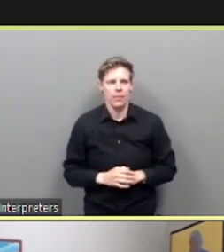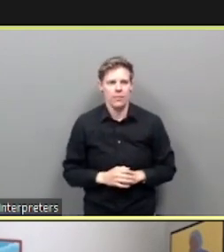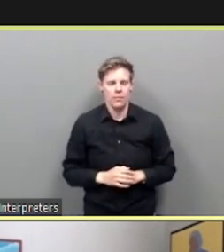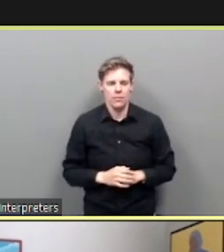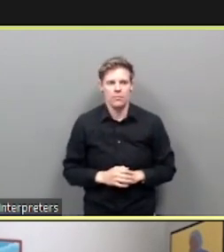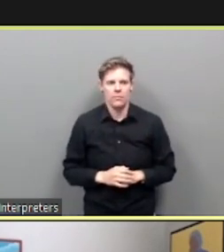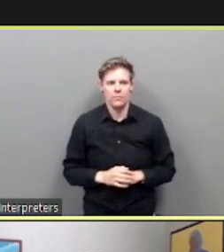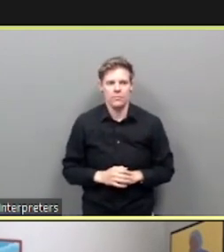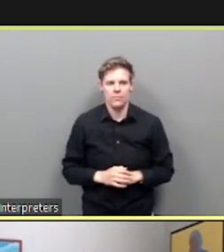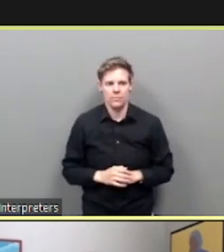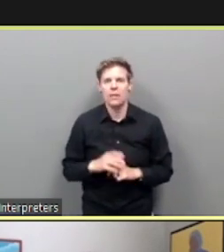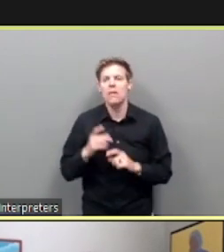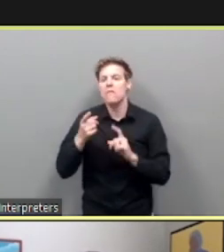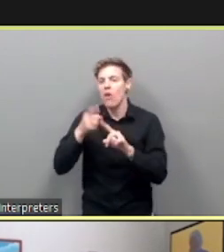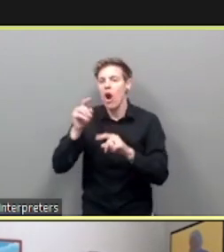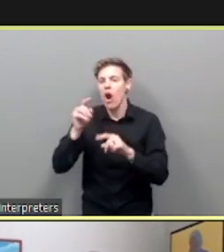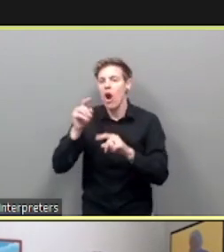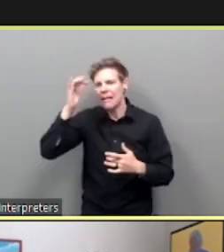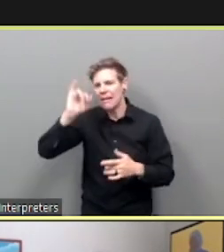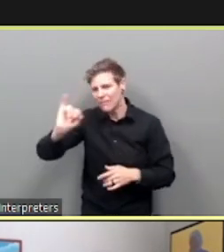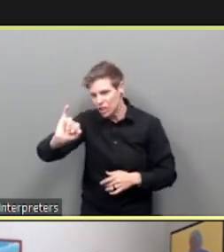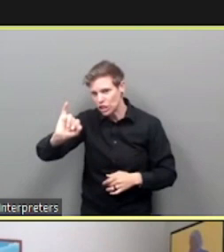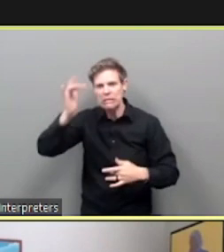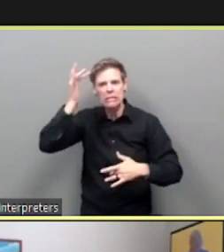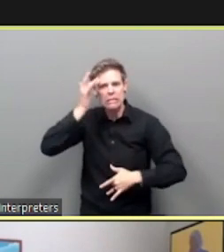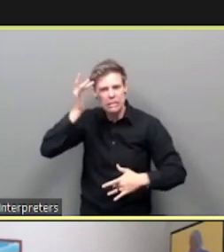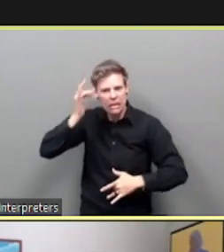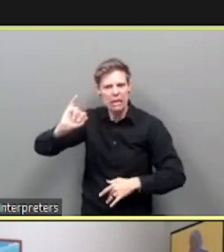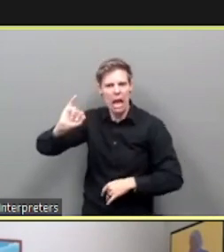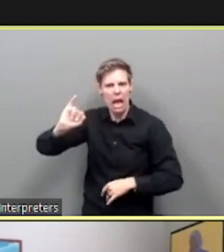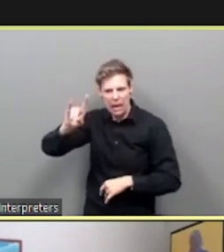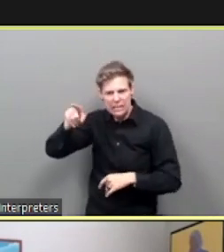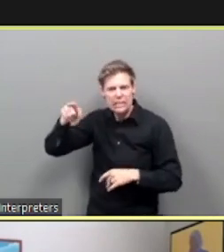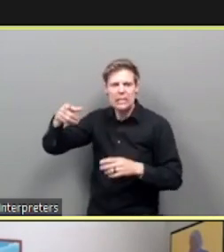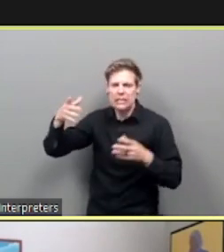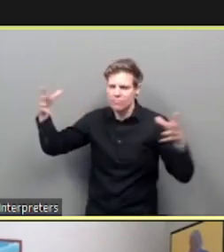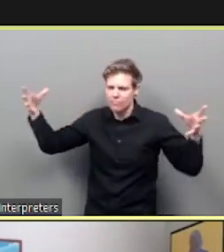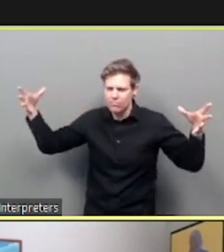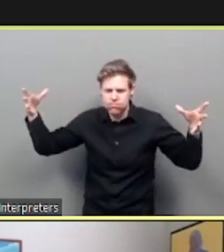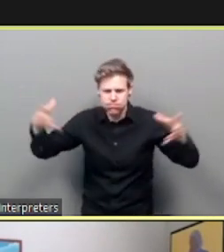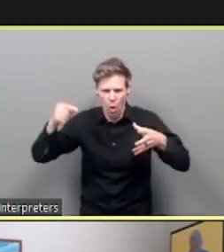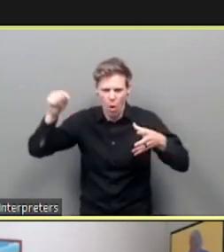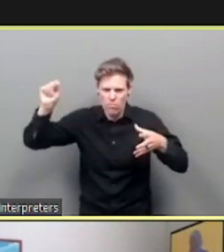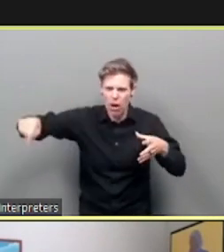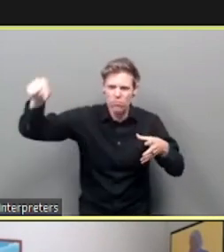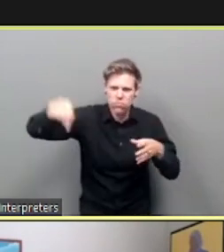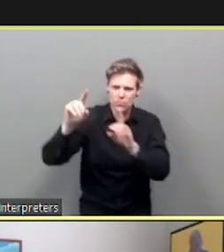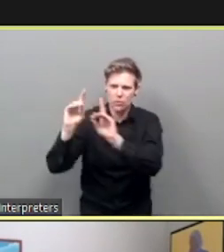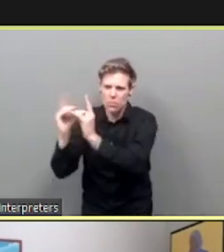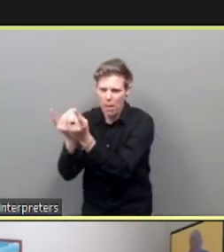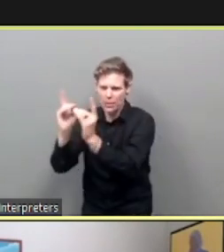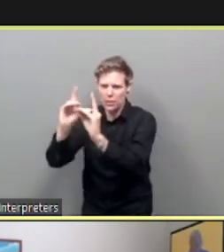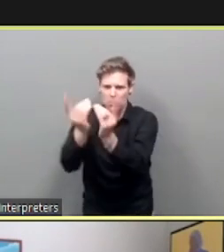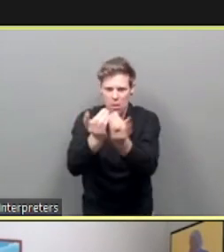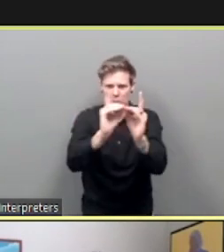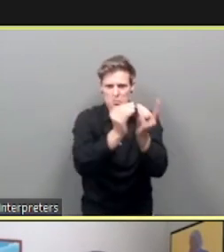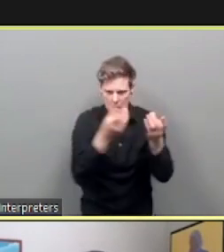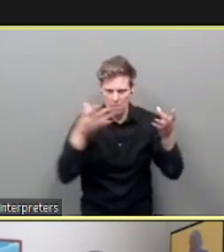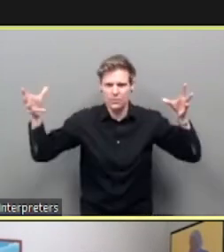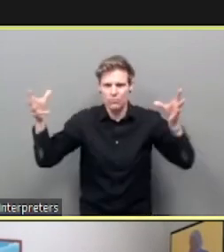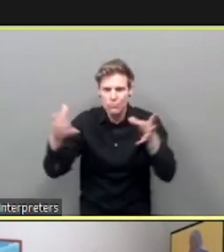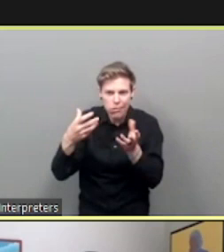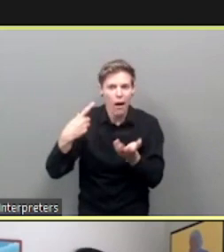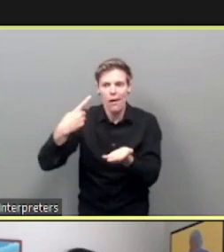And so like this is the work of many, many people collecting this and sharing this data. And what this does is that